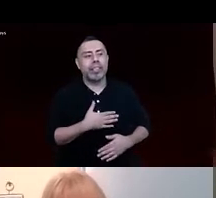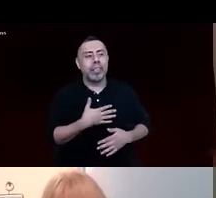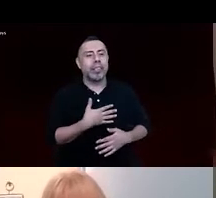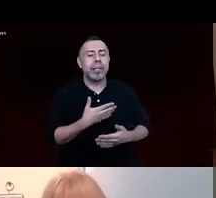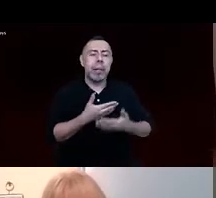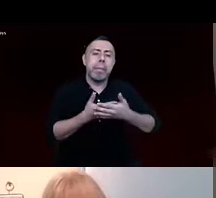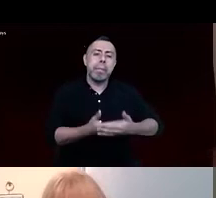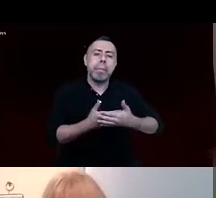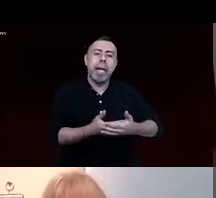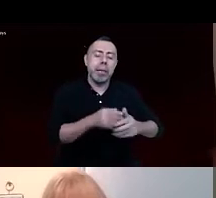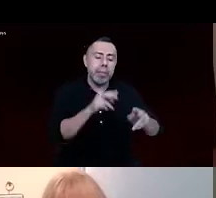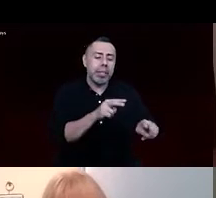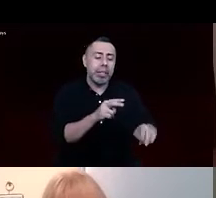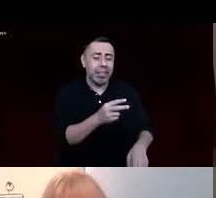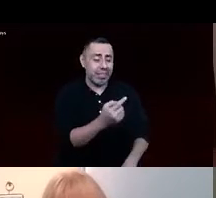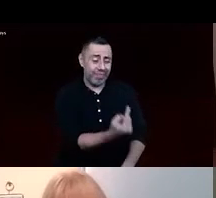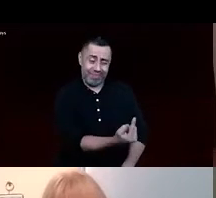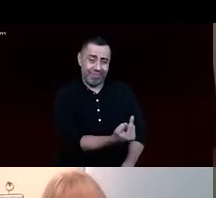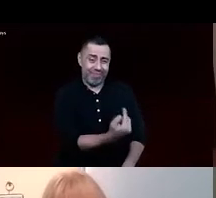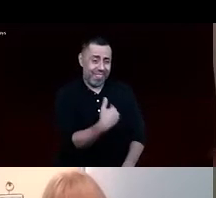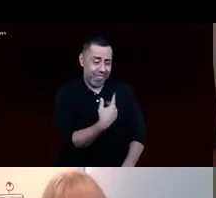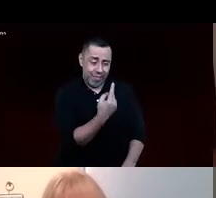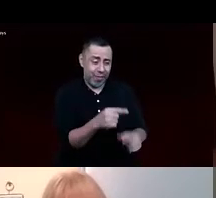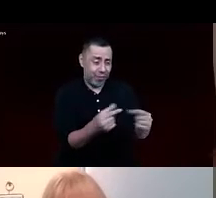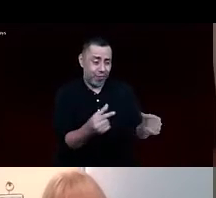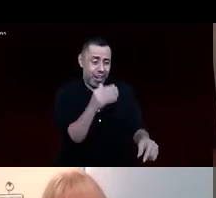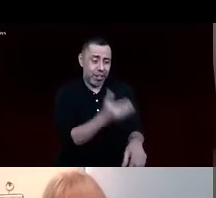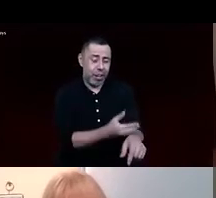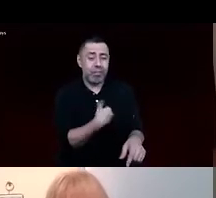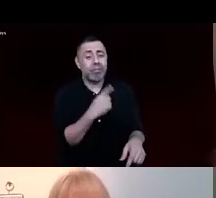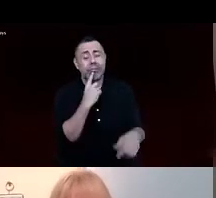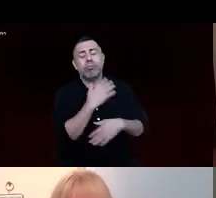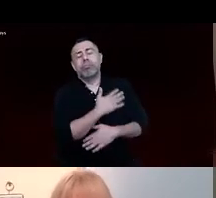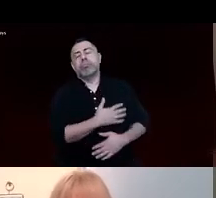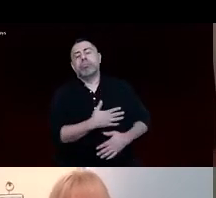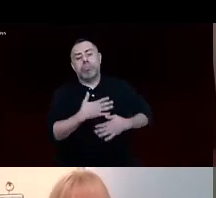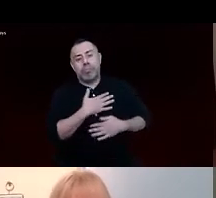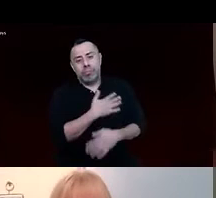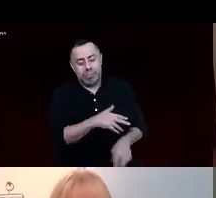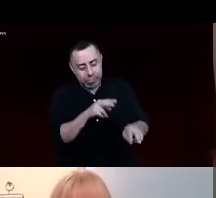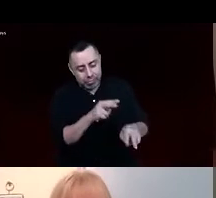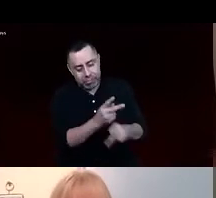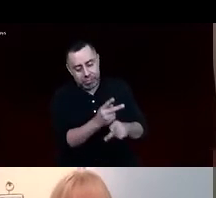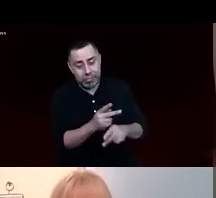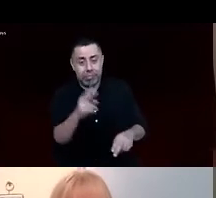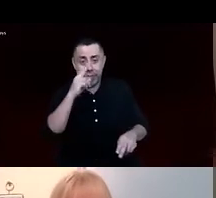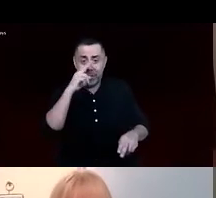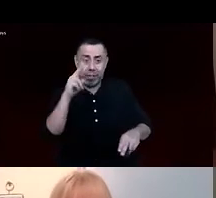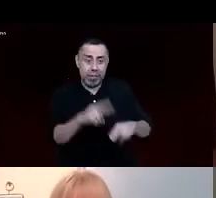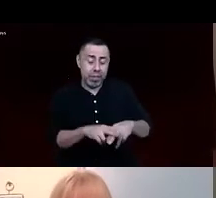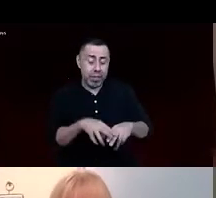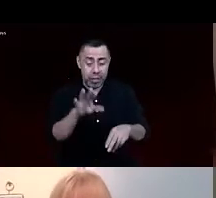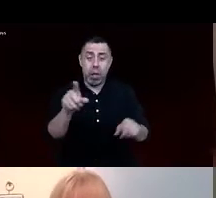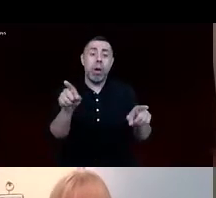babysitting my only granddaughter. So that was fun. Watching TV for the first